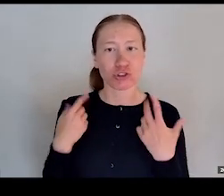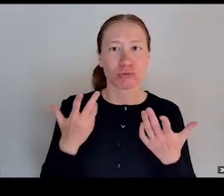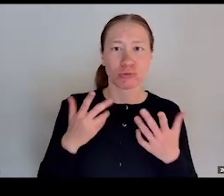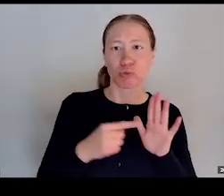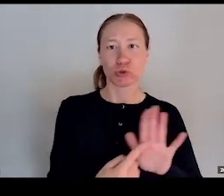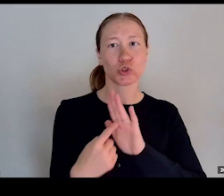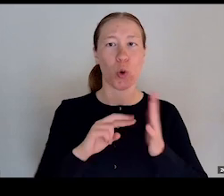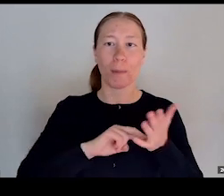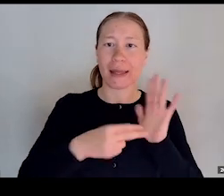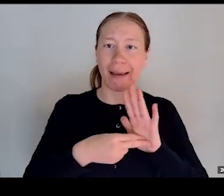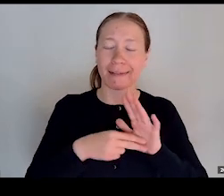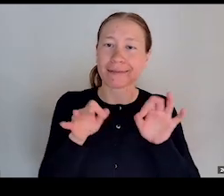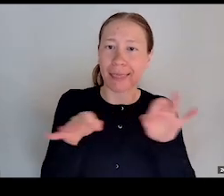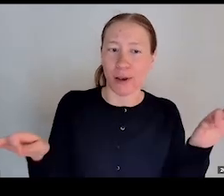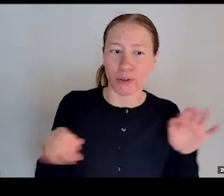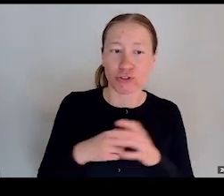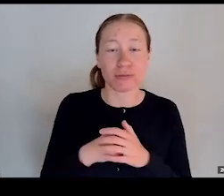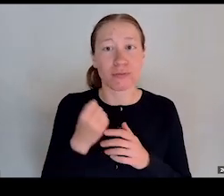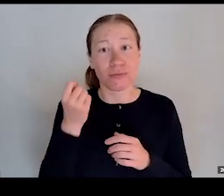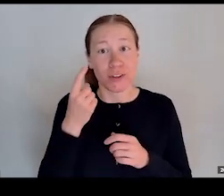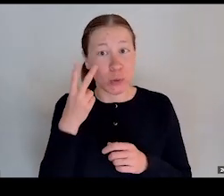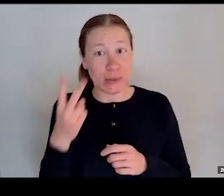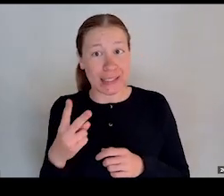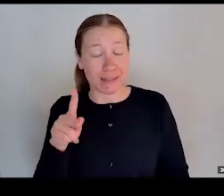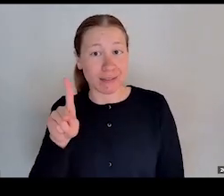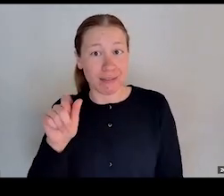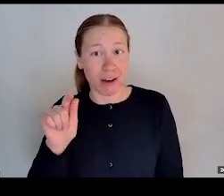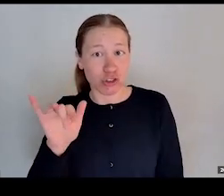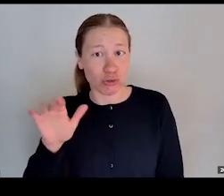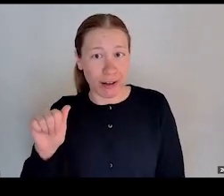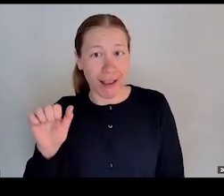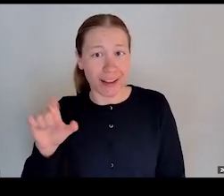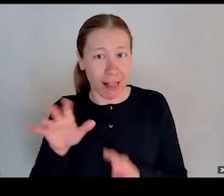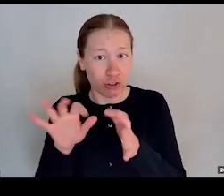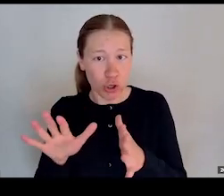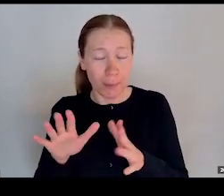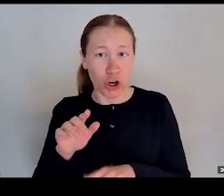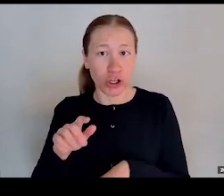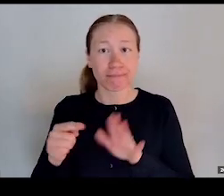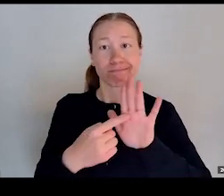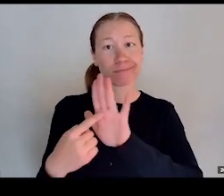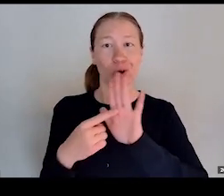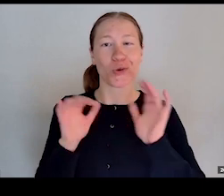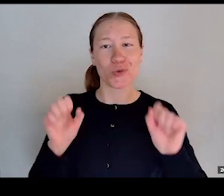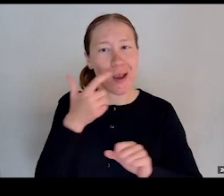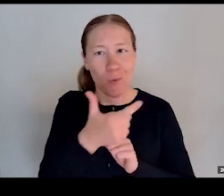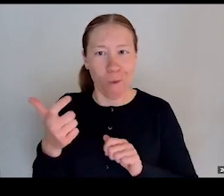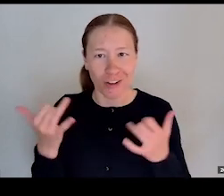convey meaning. As you may see if you have Katrina pinned and you're able to watch American Sign Language during today's